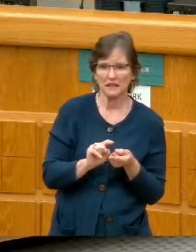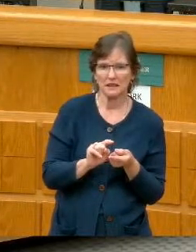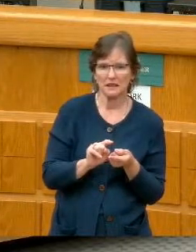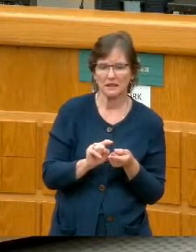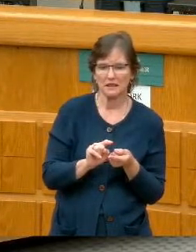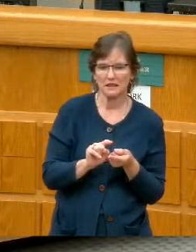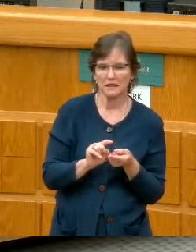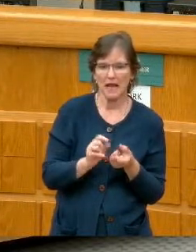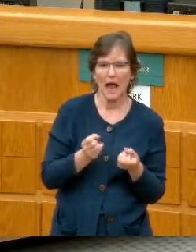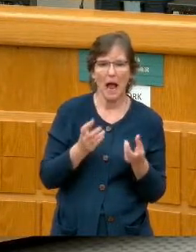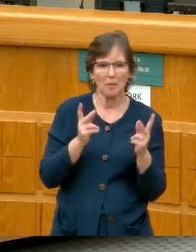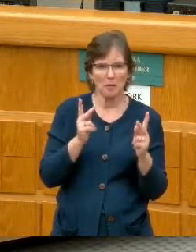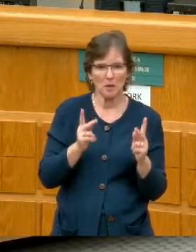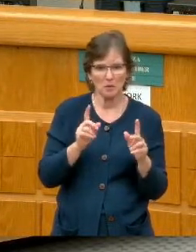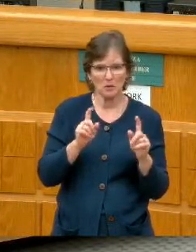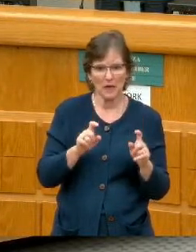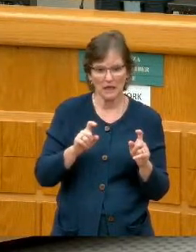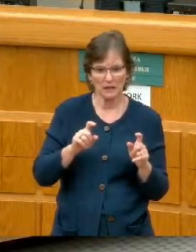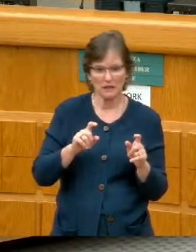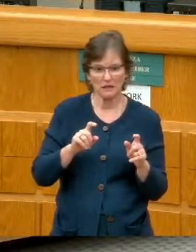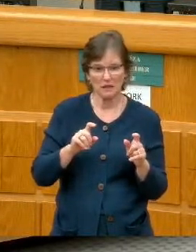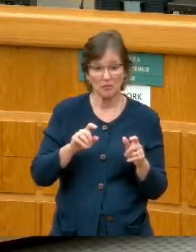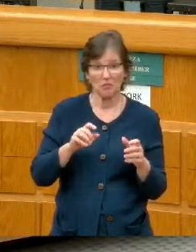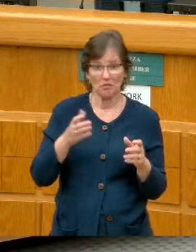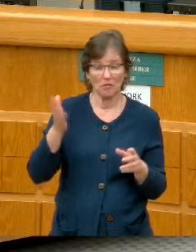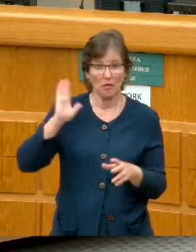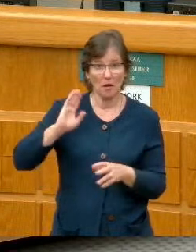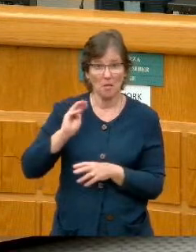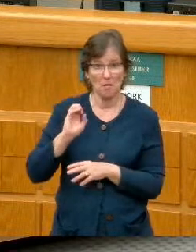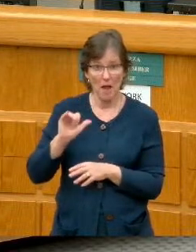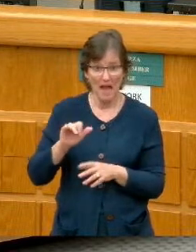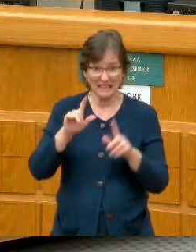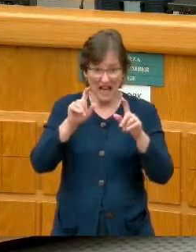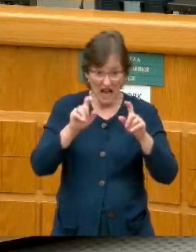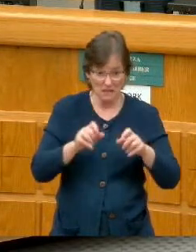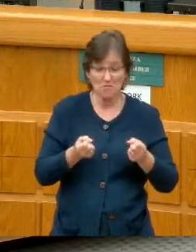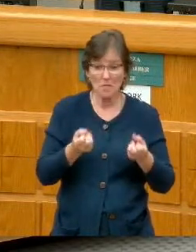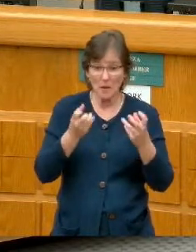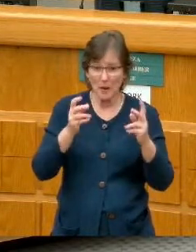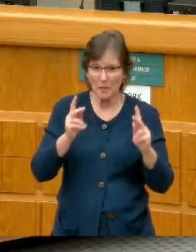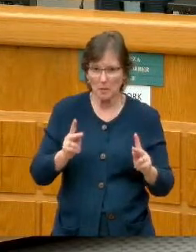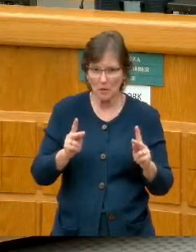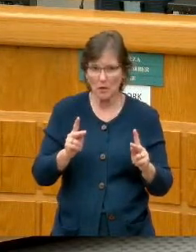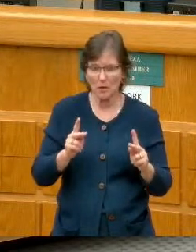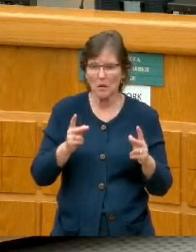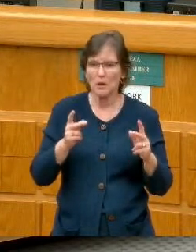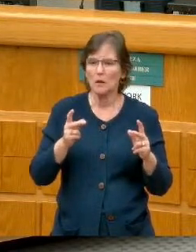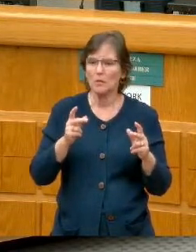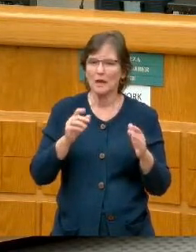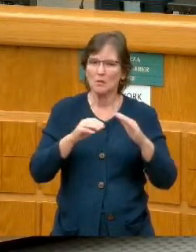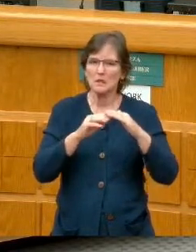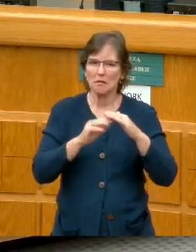people testing positive. And so we're not down to where we were before this outbreak in terms of that